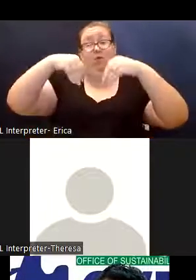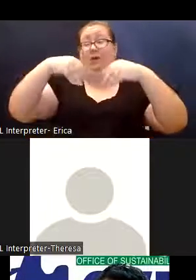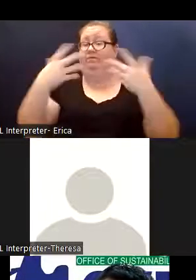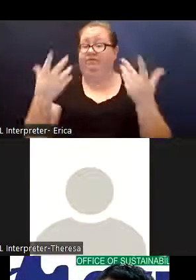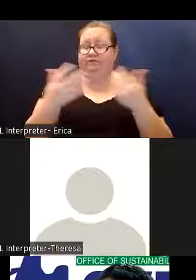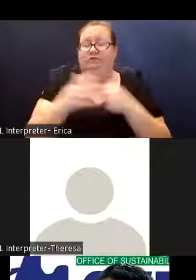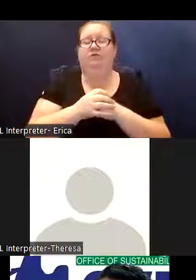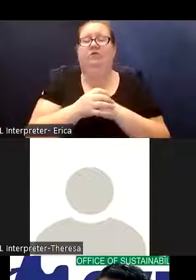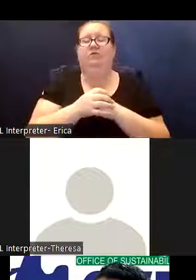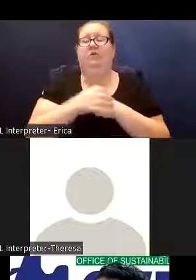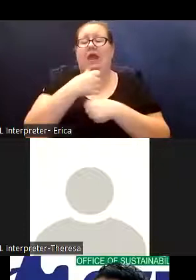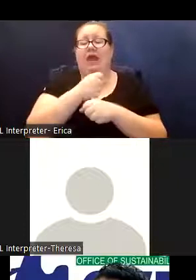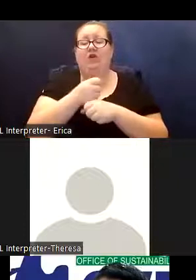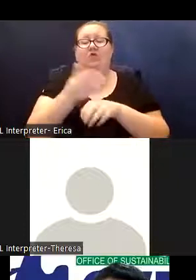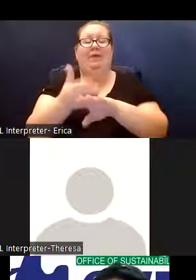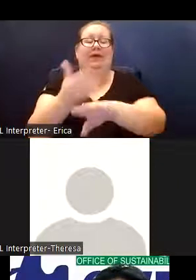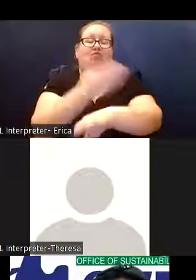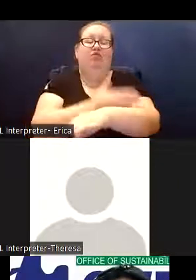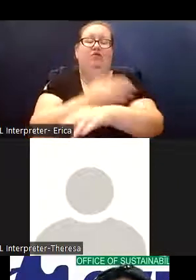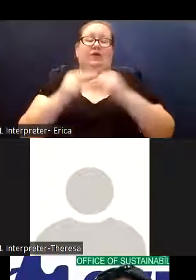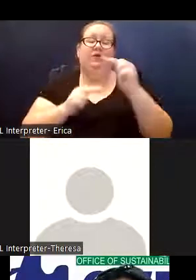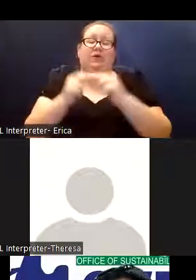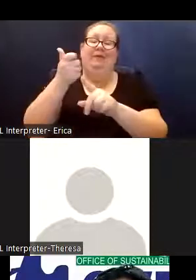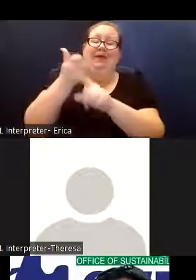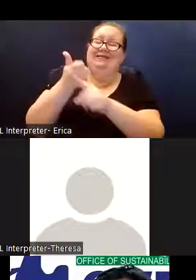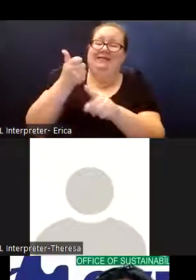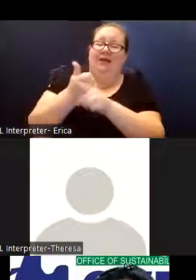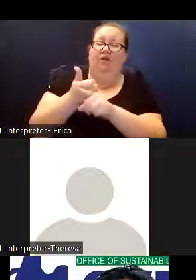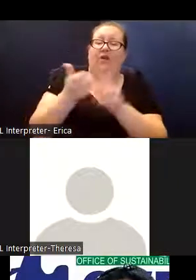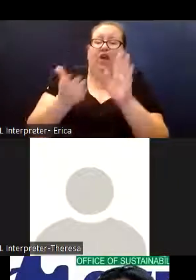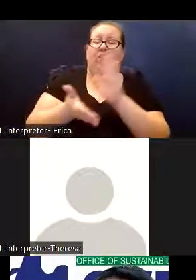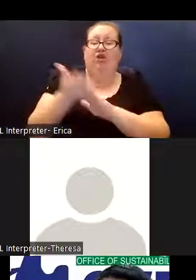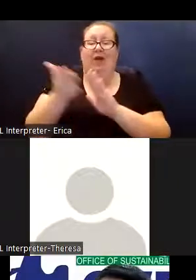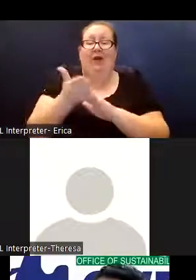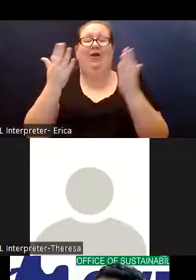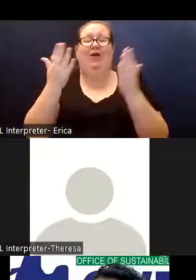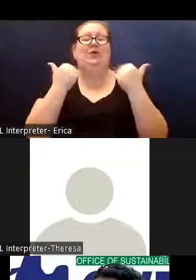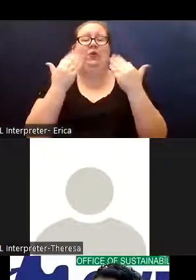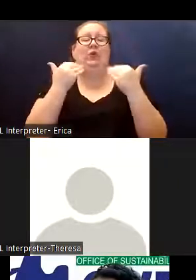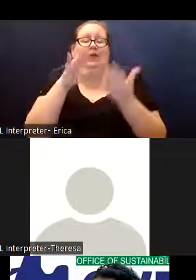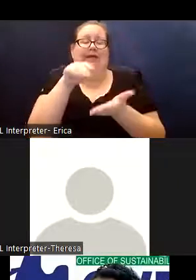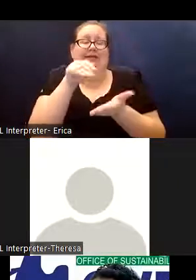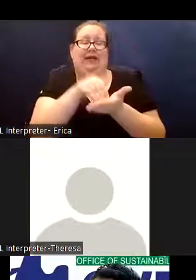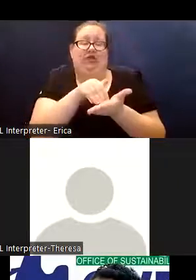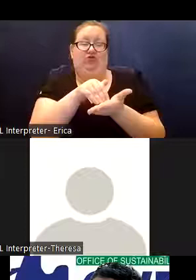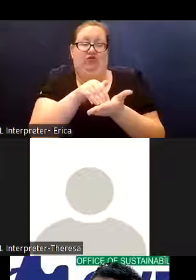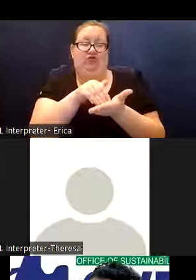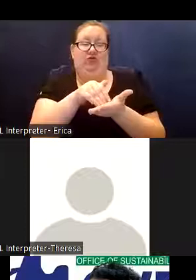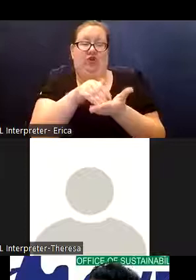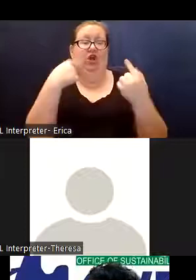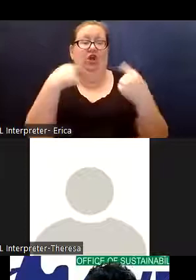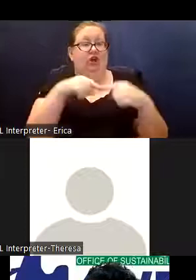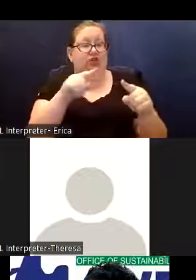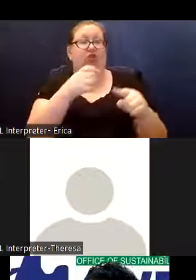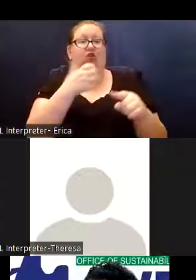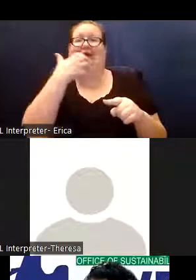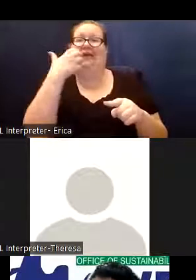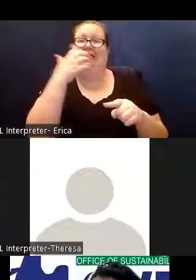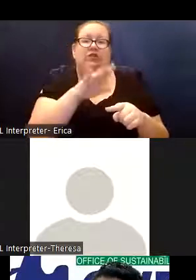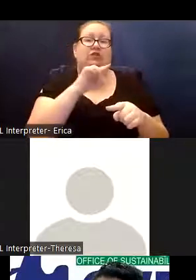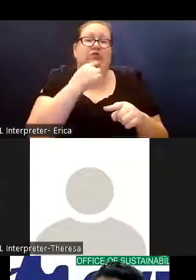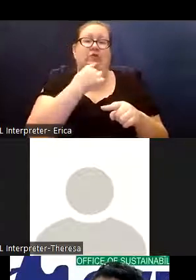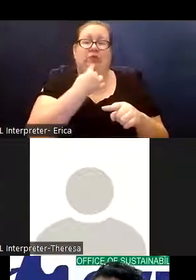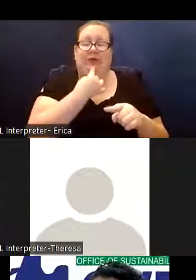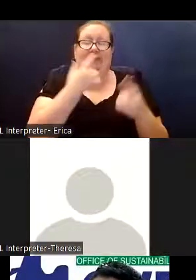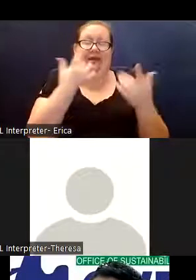make improvements to the building itself so that it can operate as a cooling center during extreme heat events. So